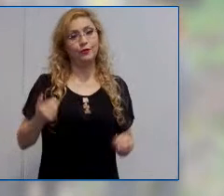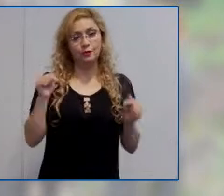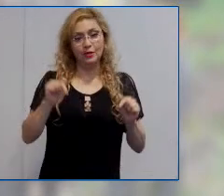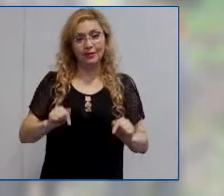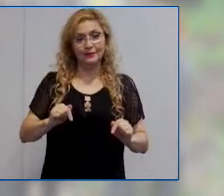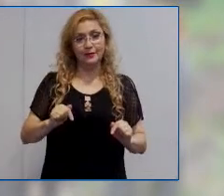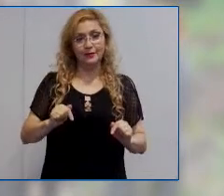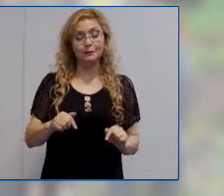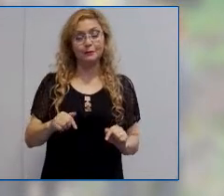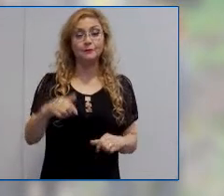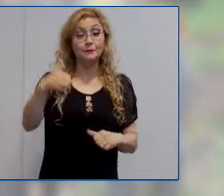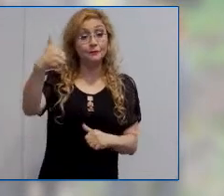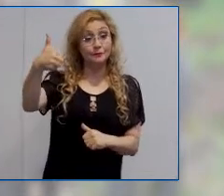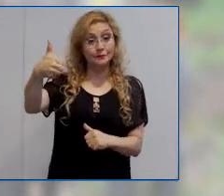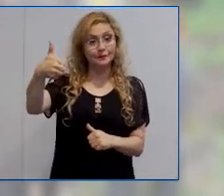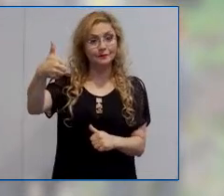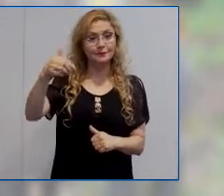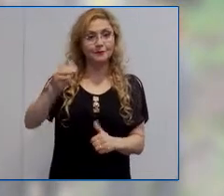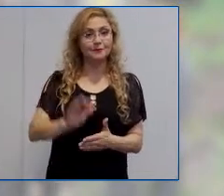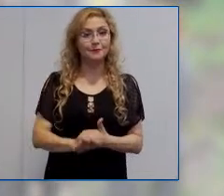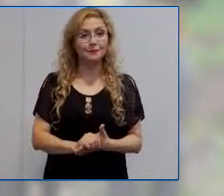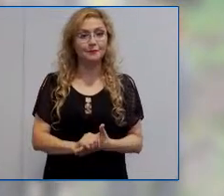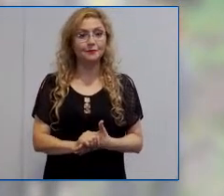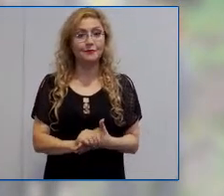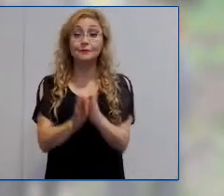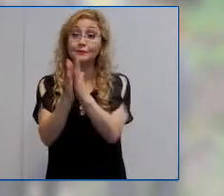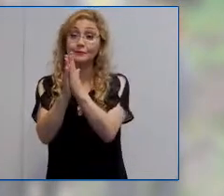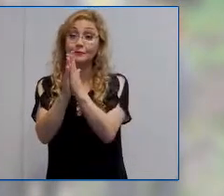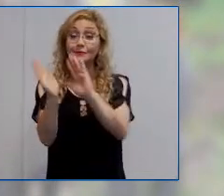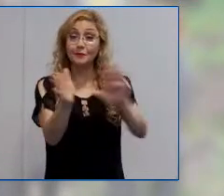been underscored by this government. 6.